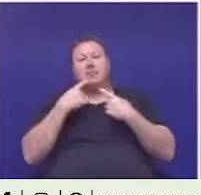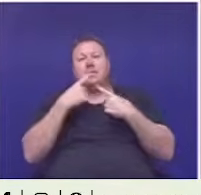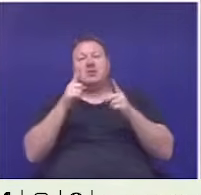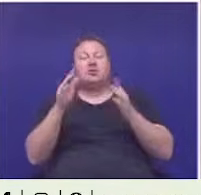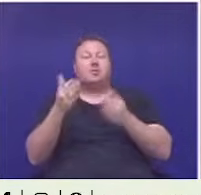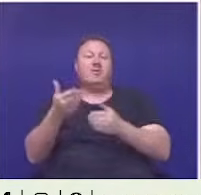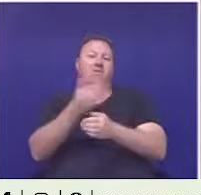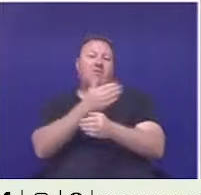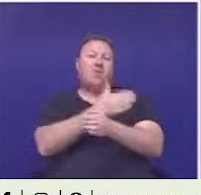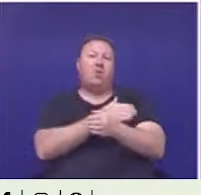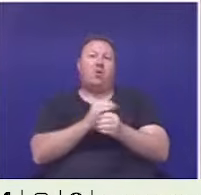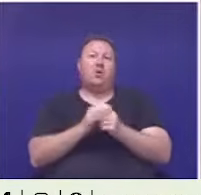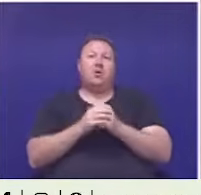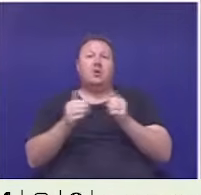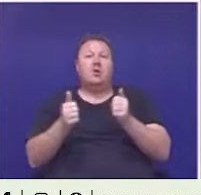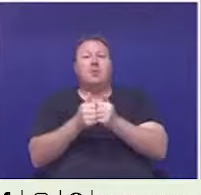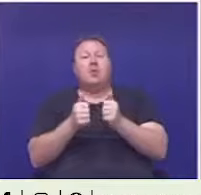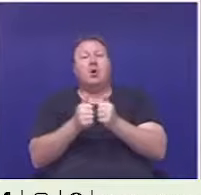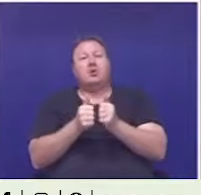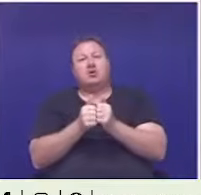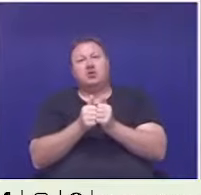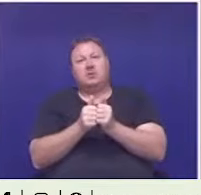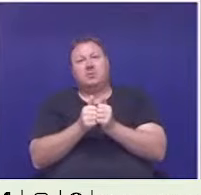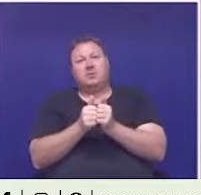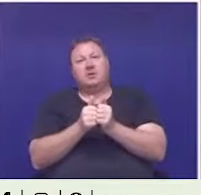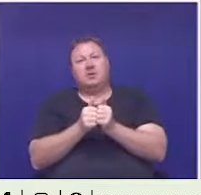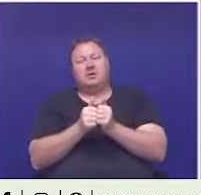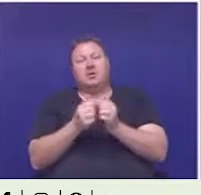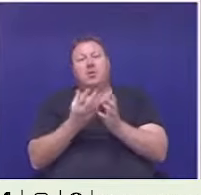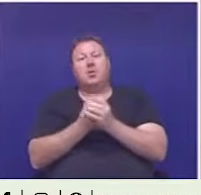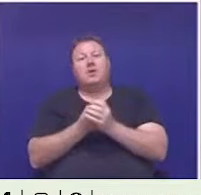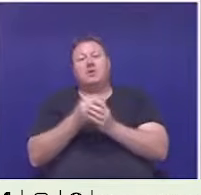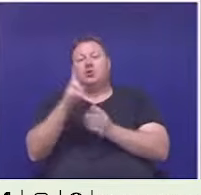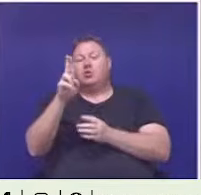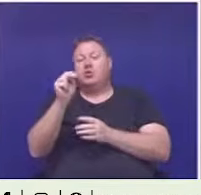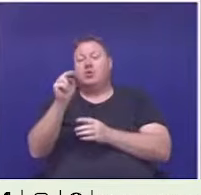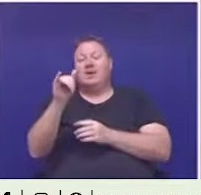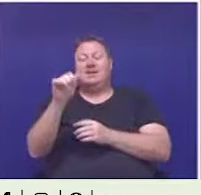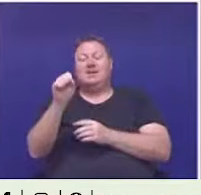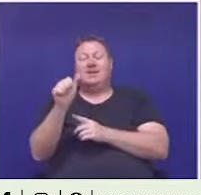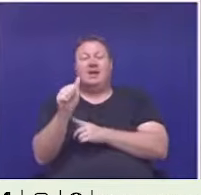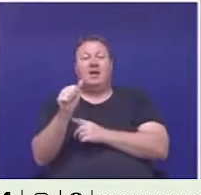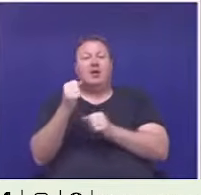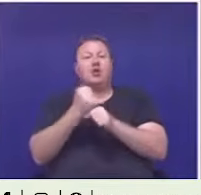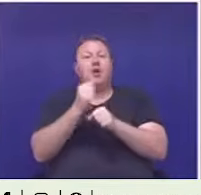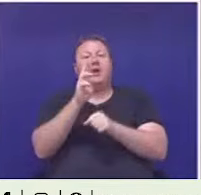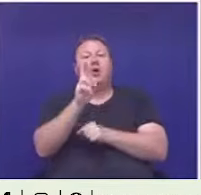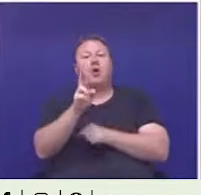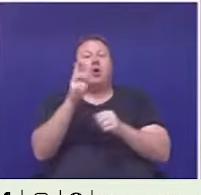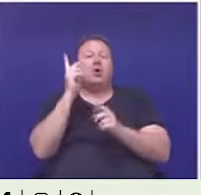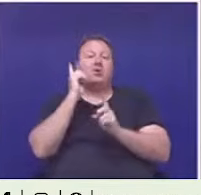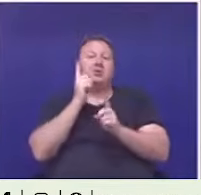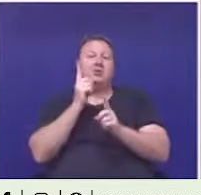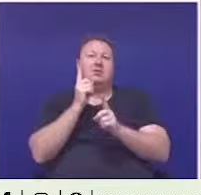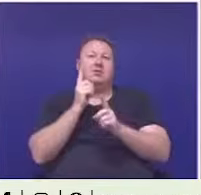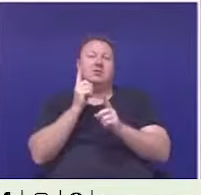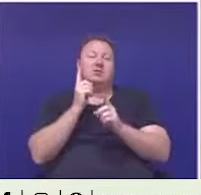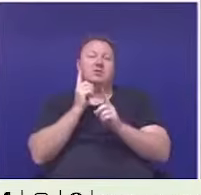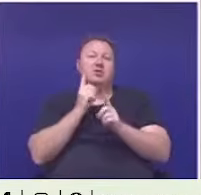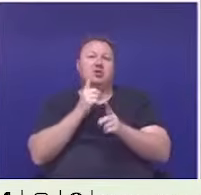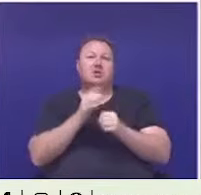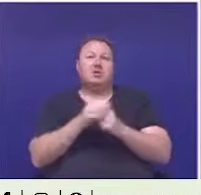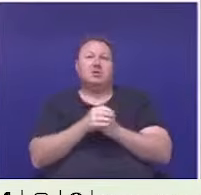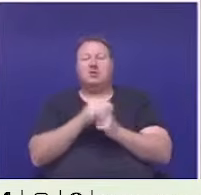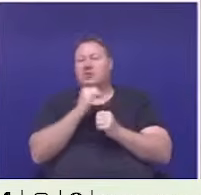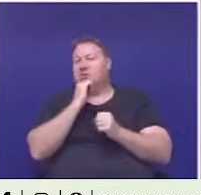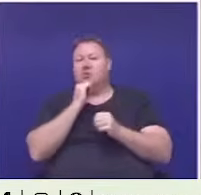was the partnership that we got into with UNISA. That's taking on grade R teachers, grade R practitioners who are